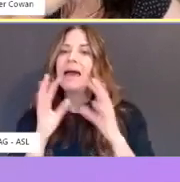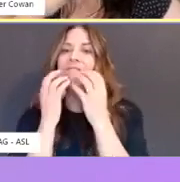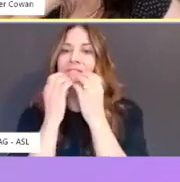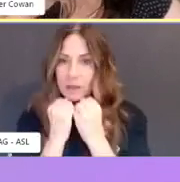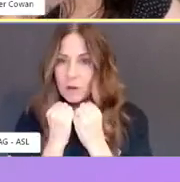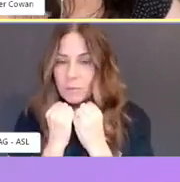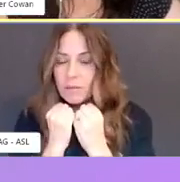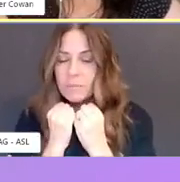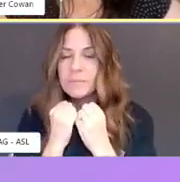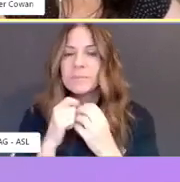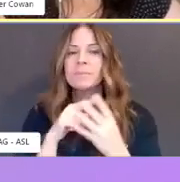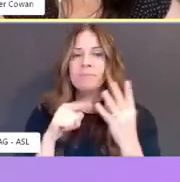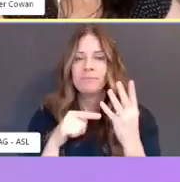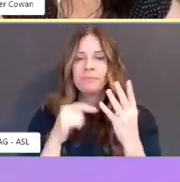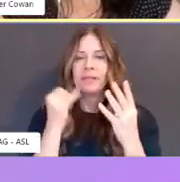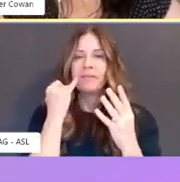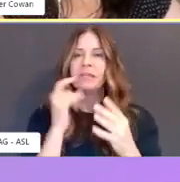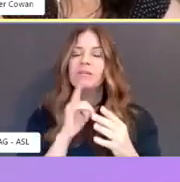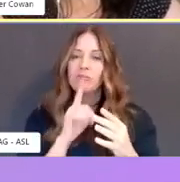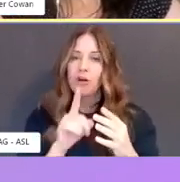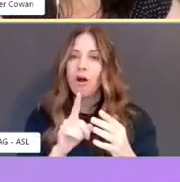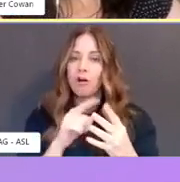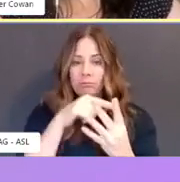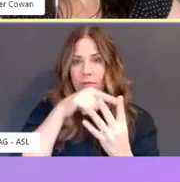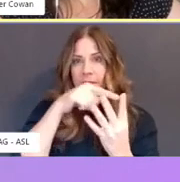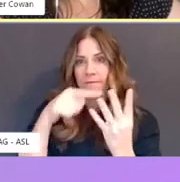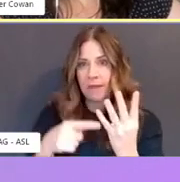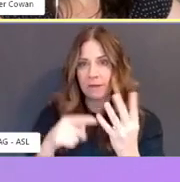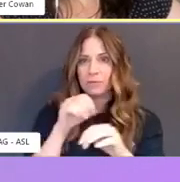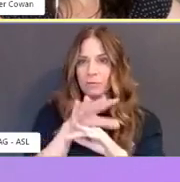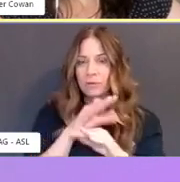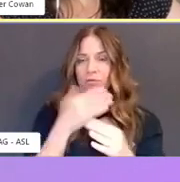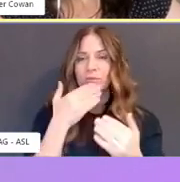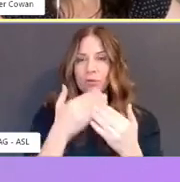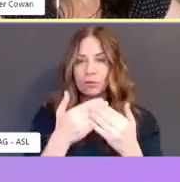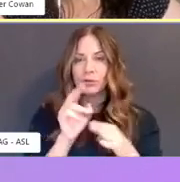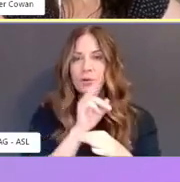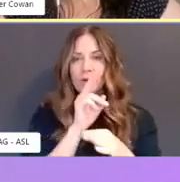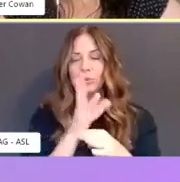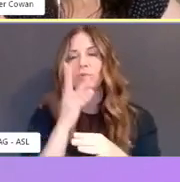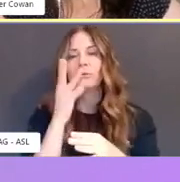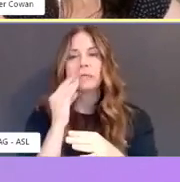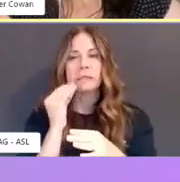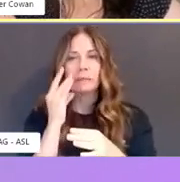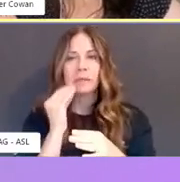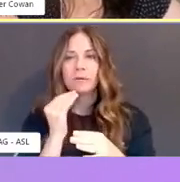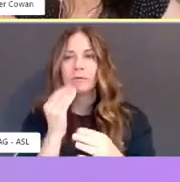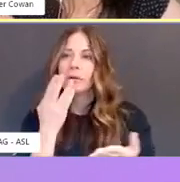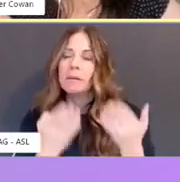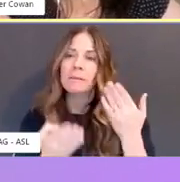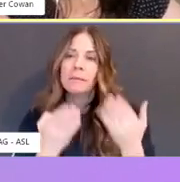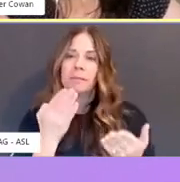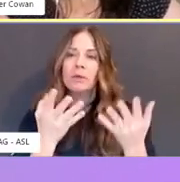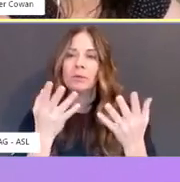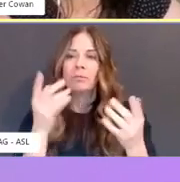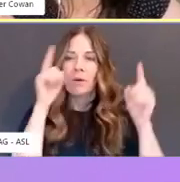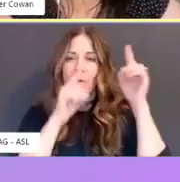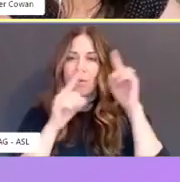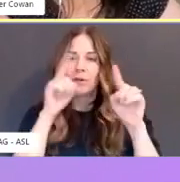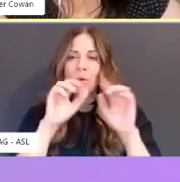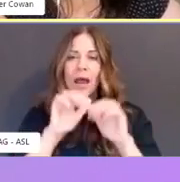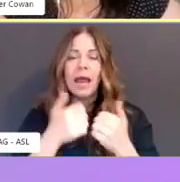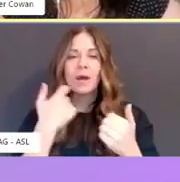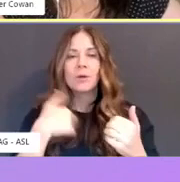so if these are the factors that influence a good user experience, you might wonder, how